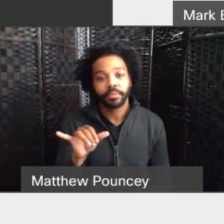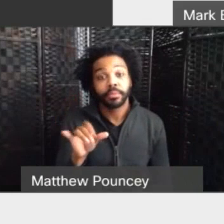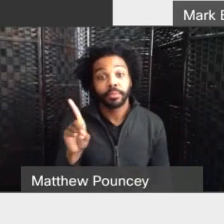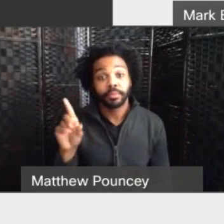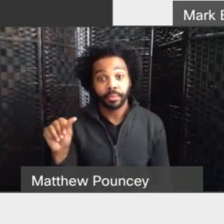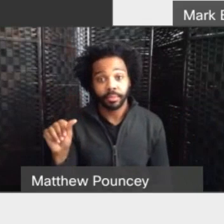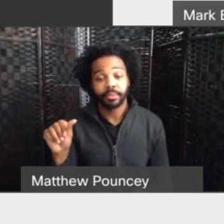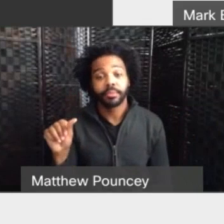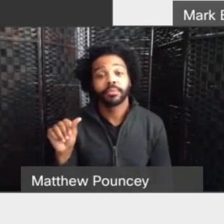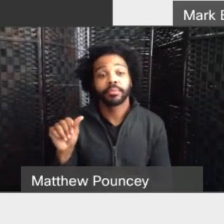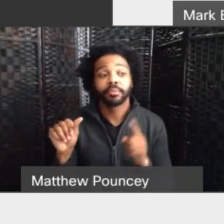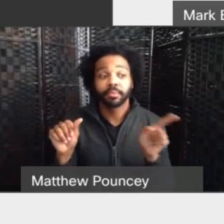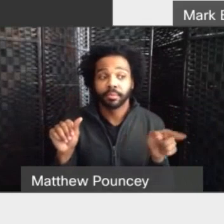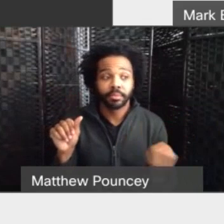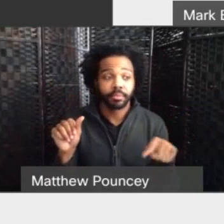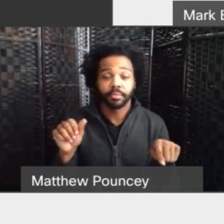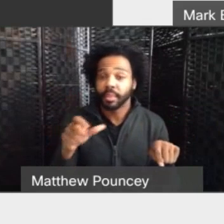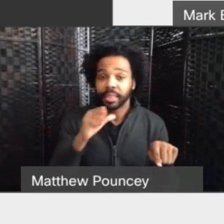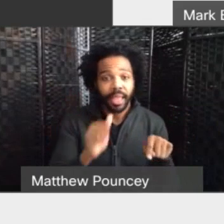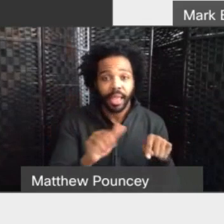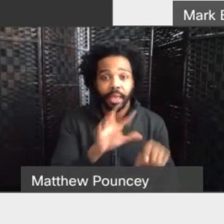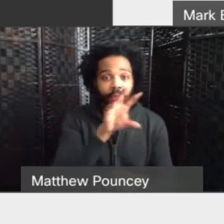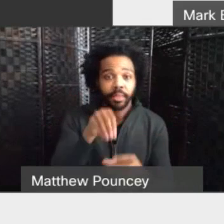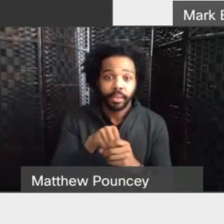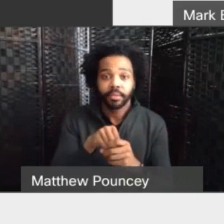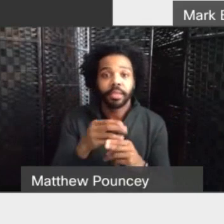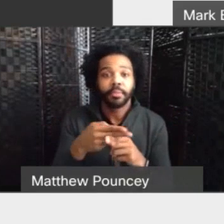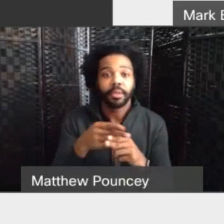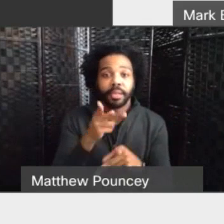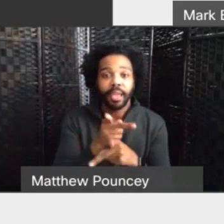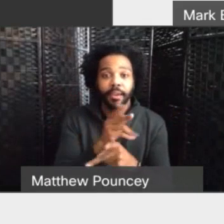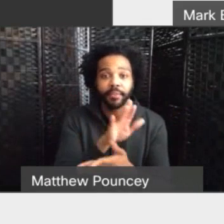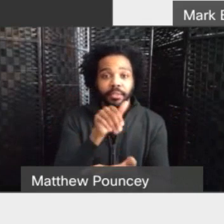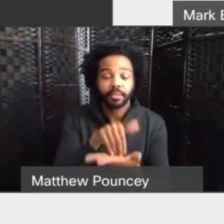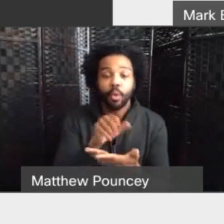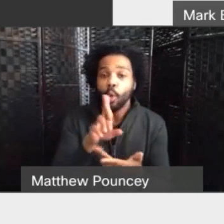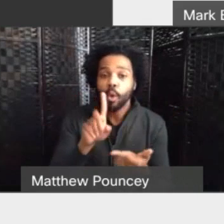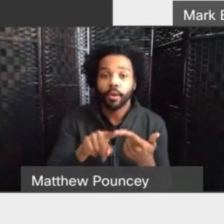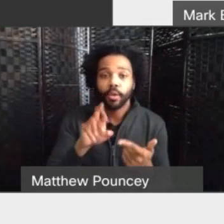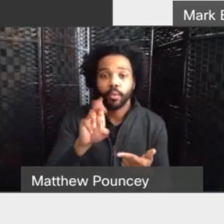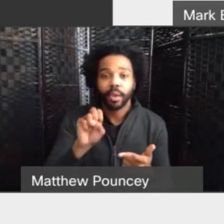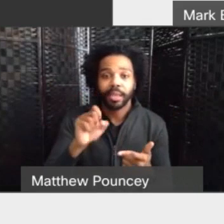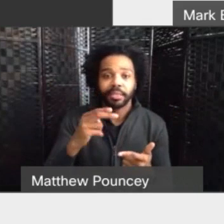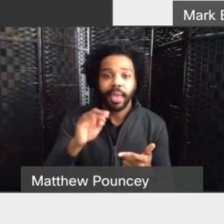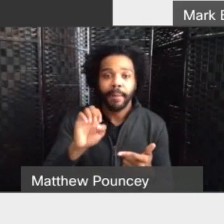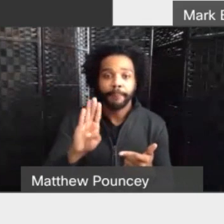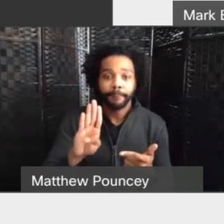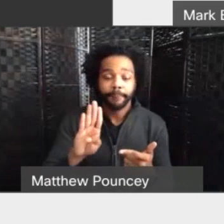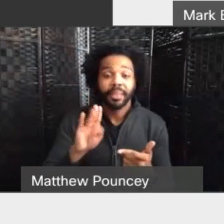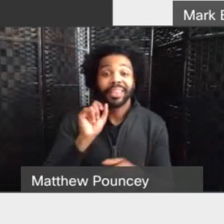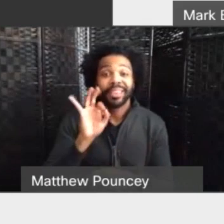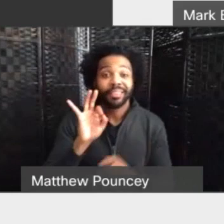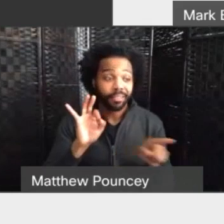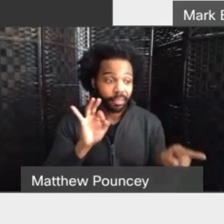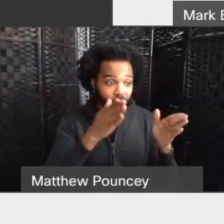DDA who are not in an intermediate care facility or a residential habilitation placement, if they have an underlying